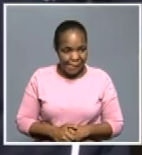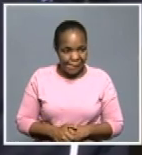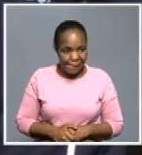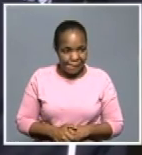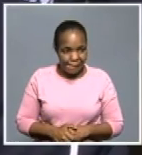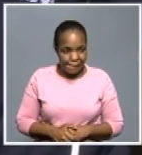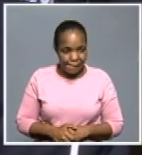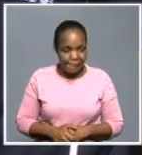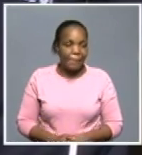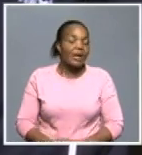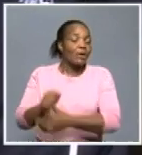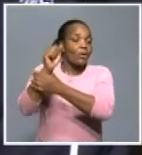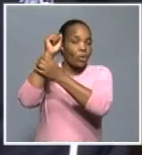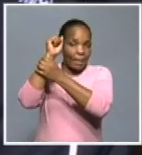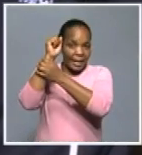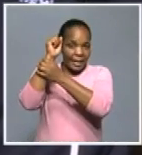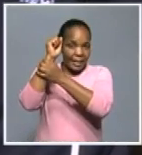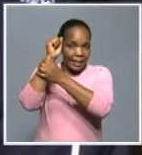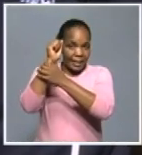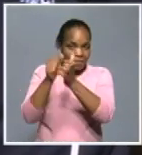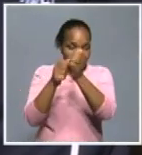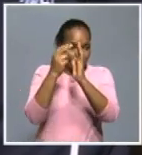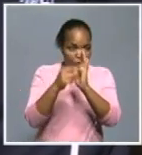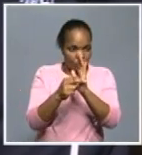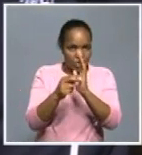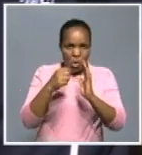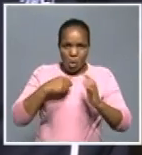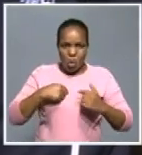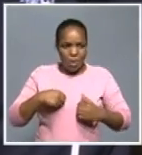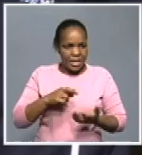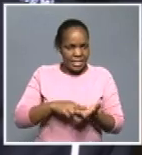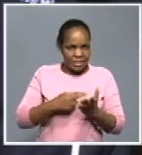employees, in terms of the law, we not represent